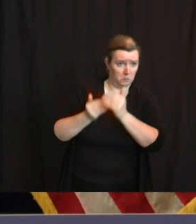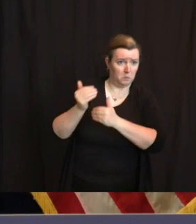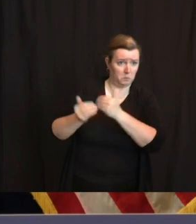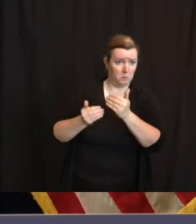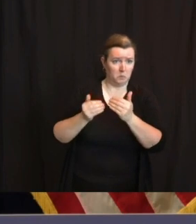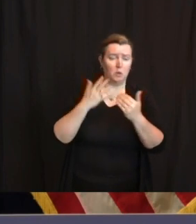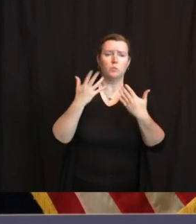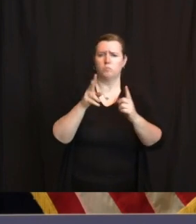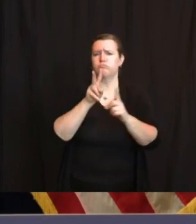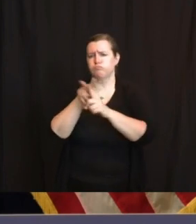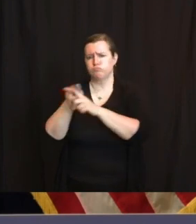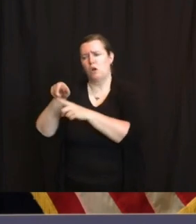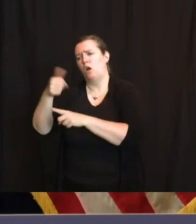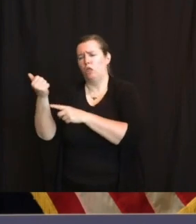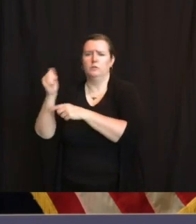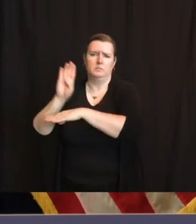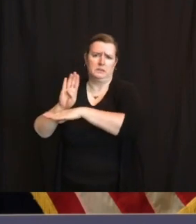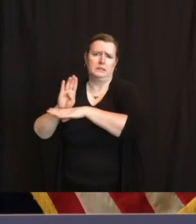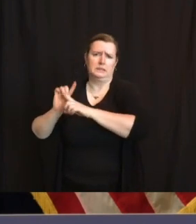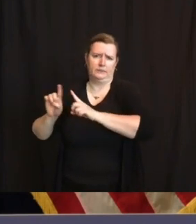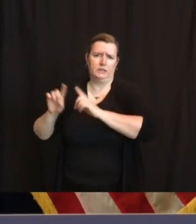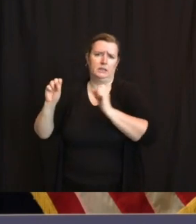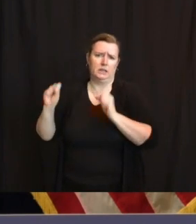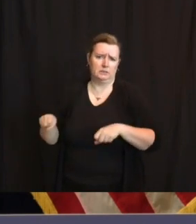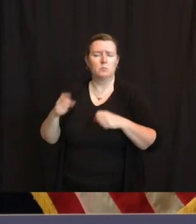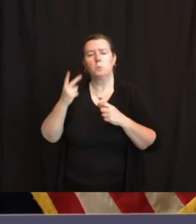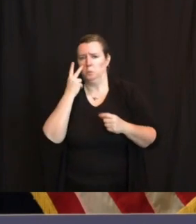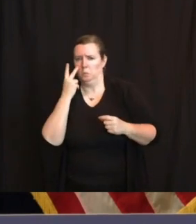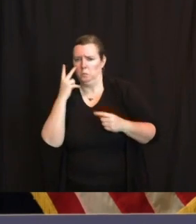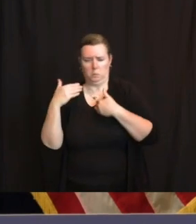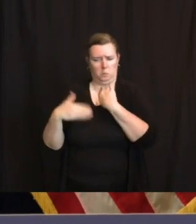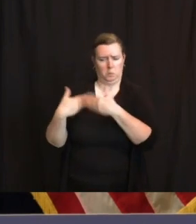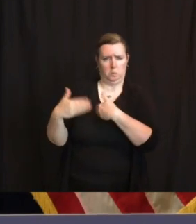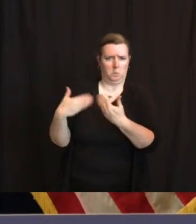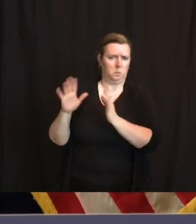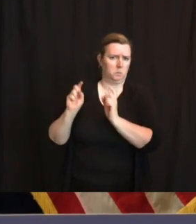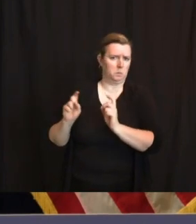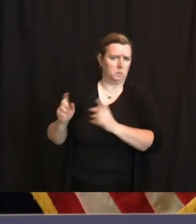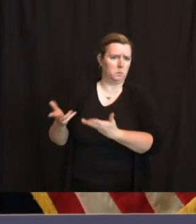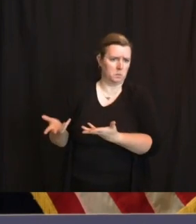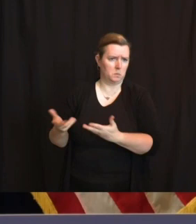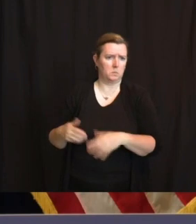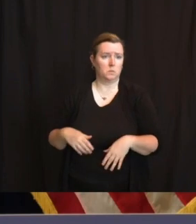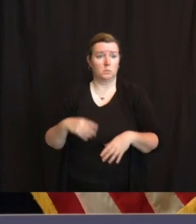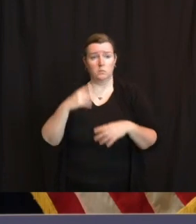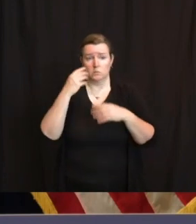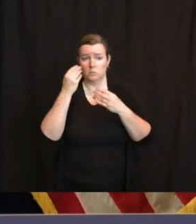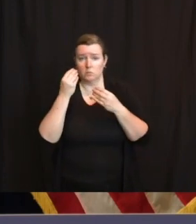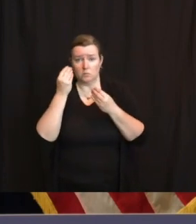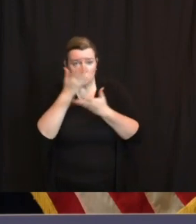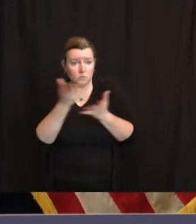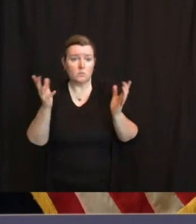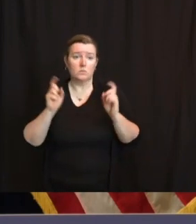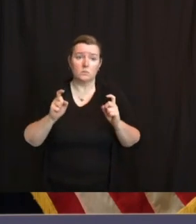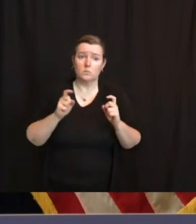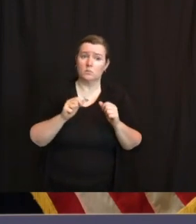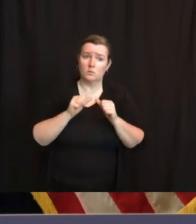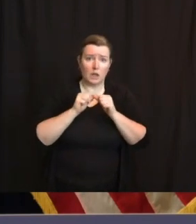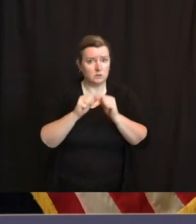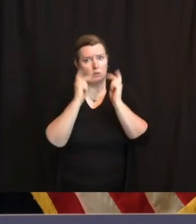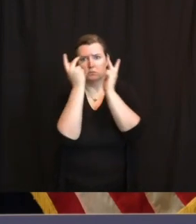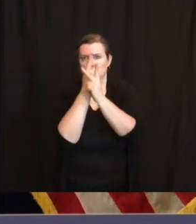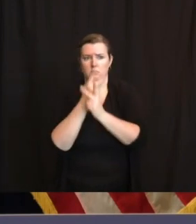types of venues to be determined. So I just want to make sure everybody knows that we are constantly wargaming this.